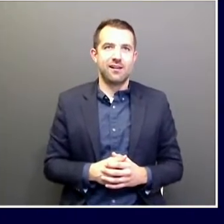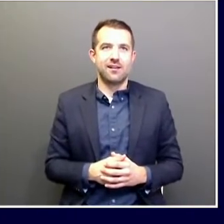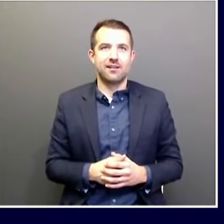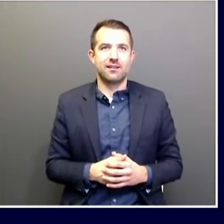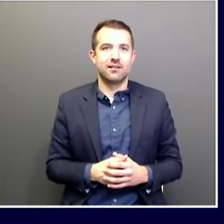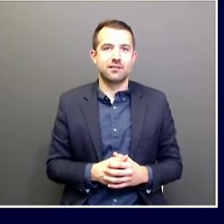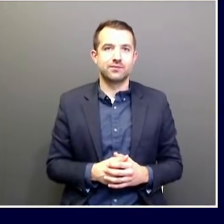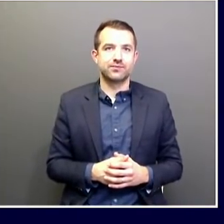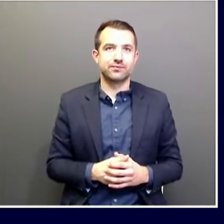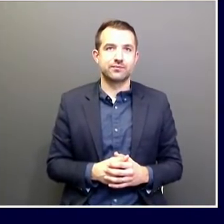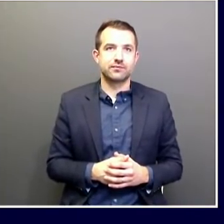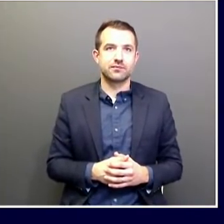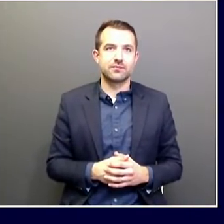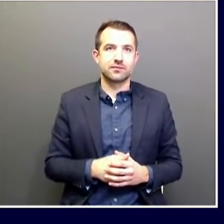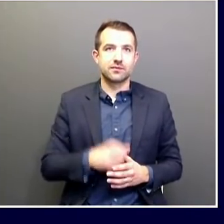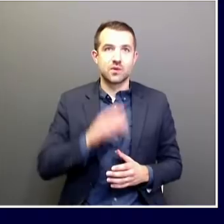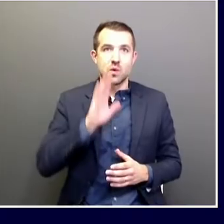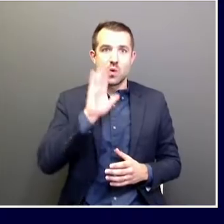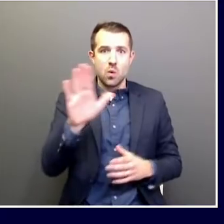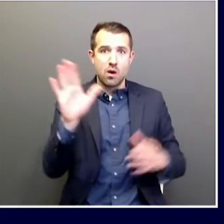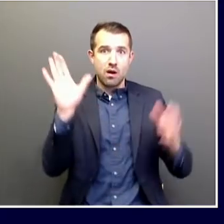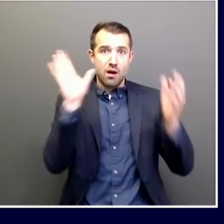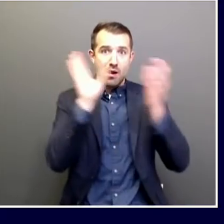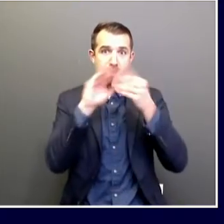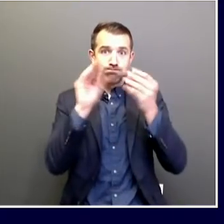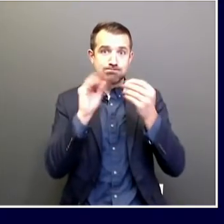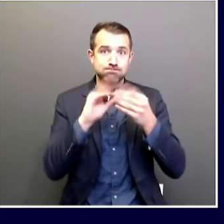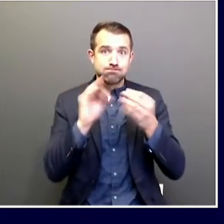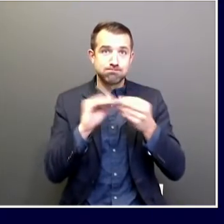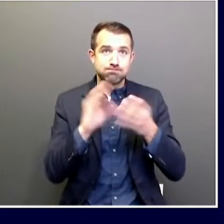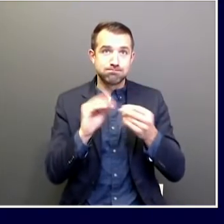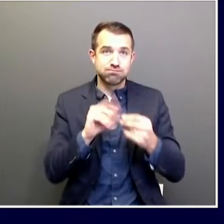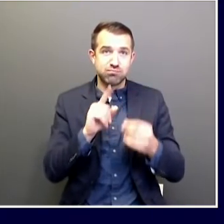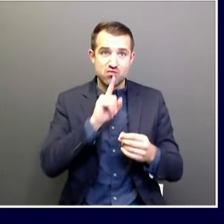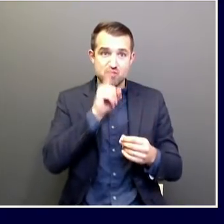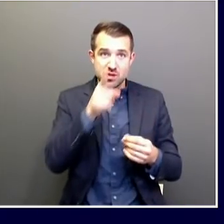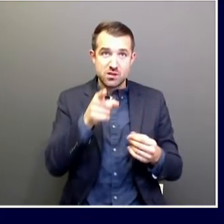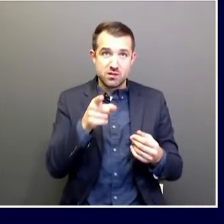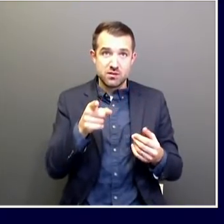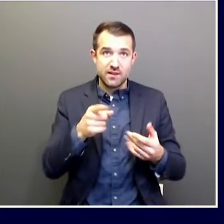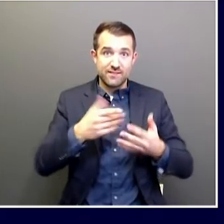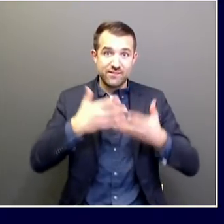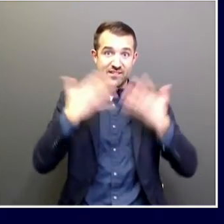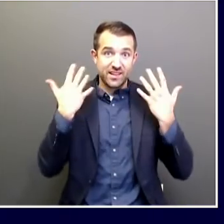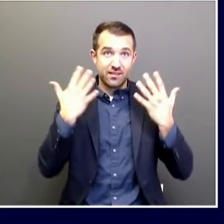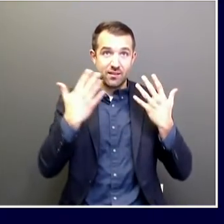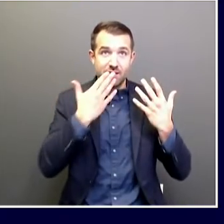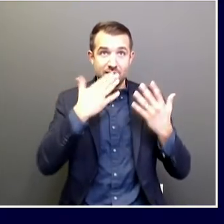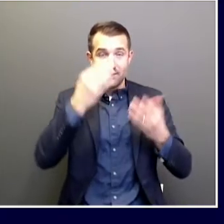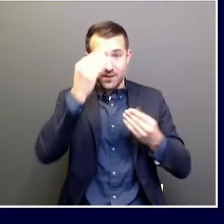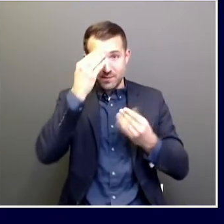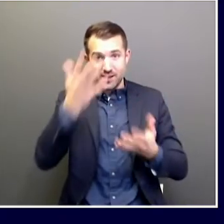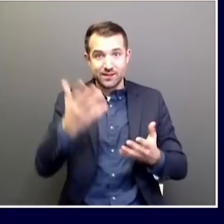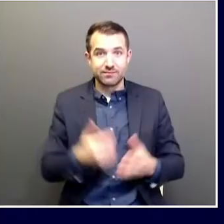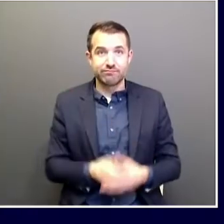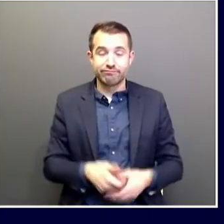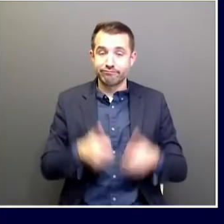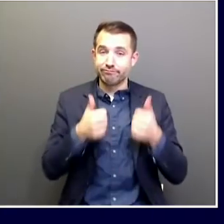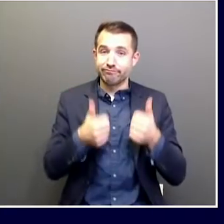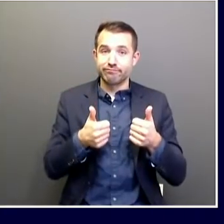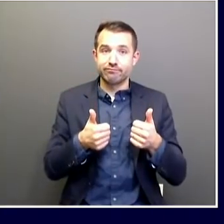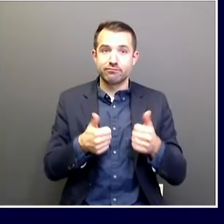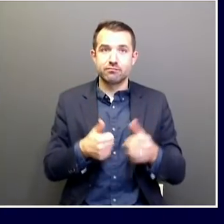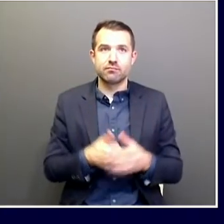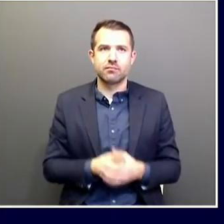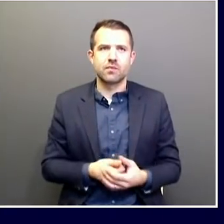to a friendly note. I have a question I have two questions that are both coming to me from readers. One of